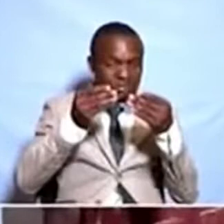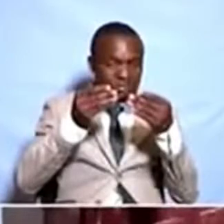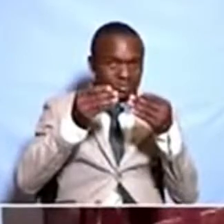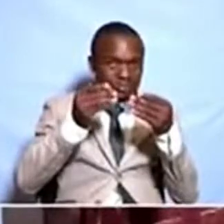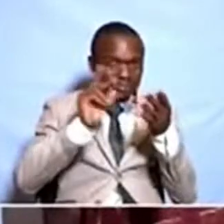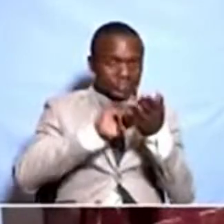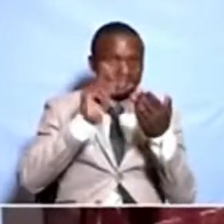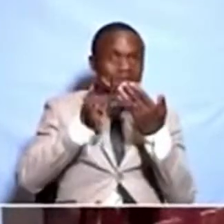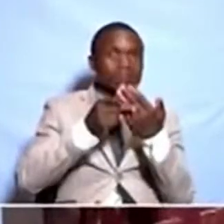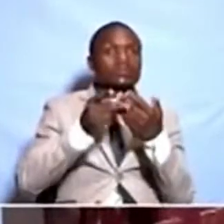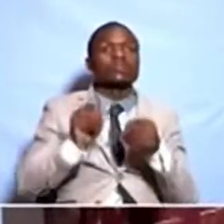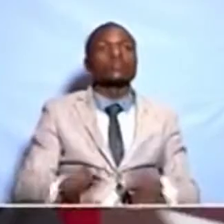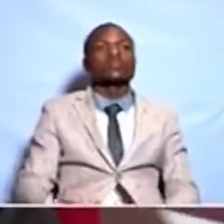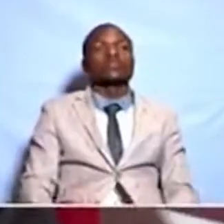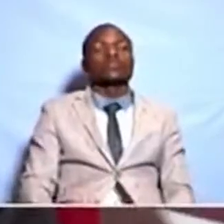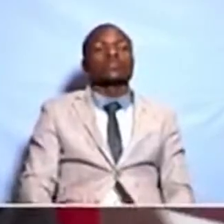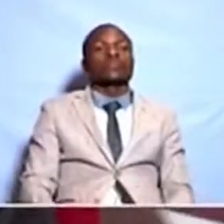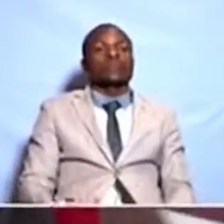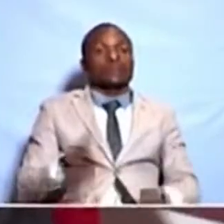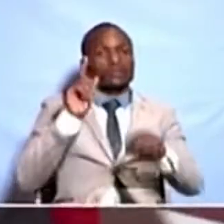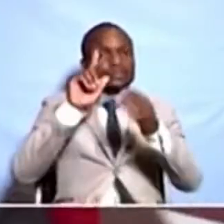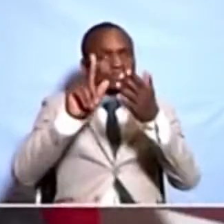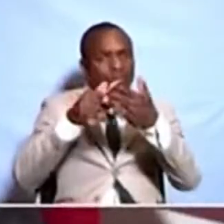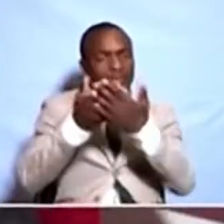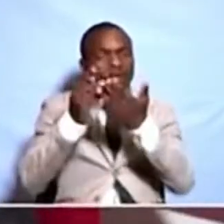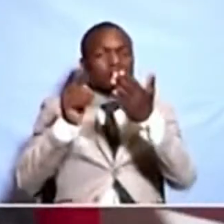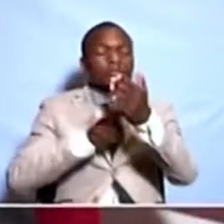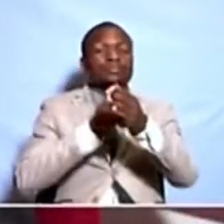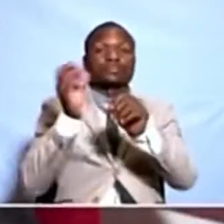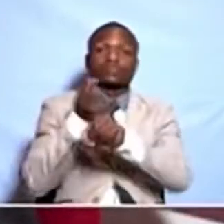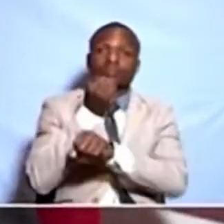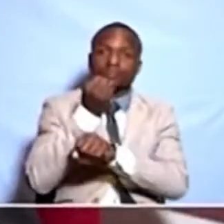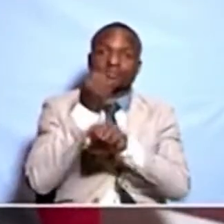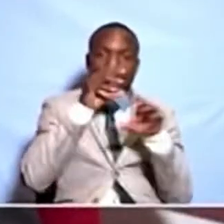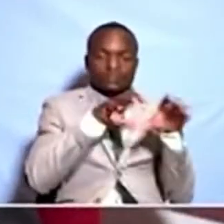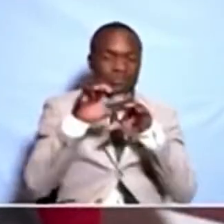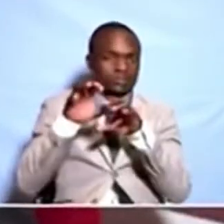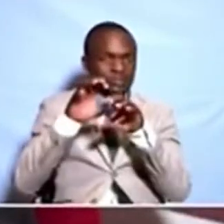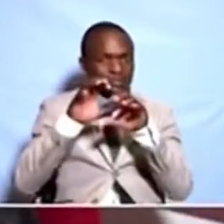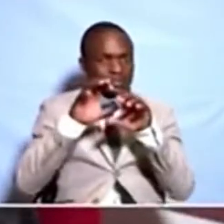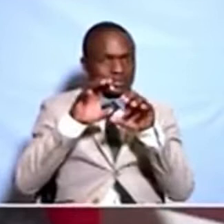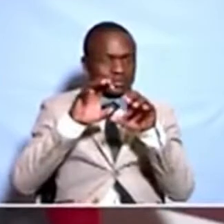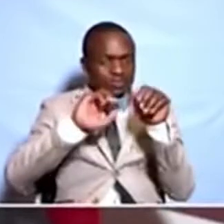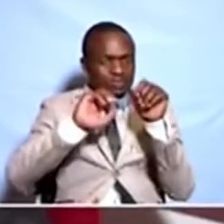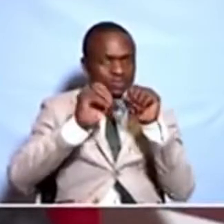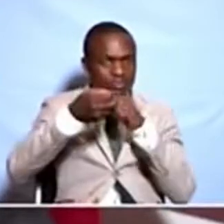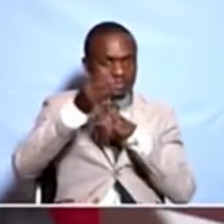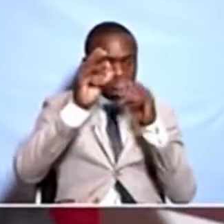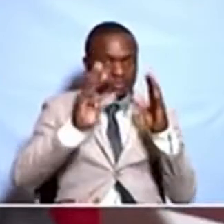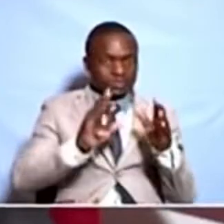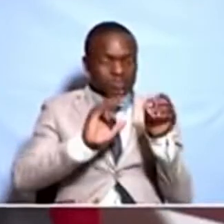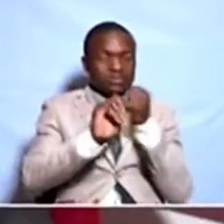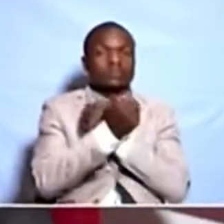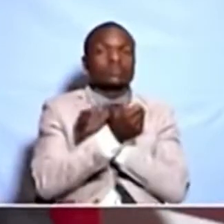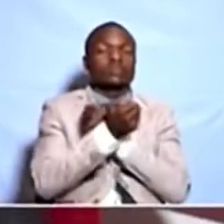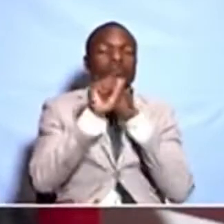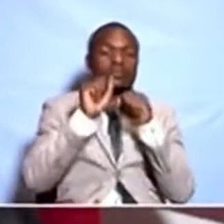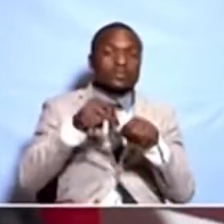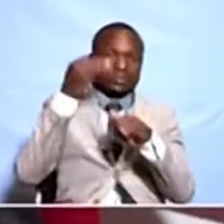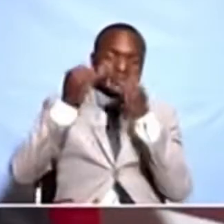All right. And period, how long does it take to change to do or change of ownership? I work on your counters. Can I complete in one